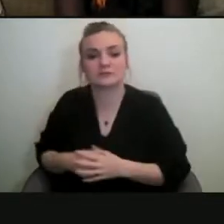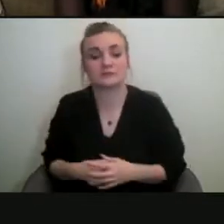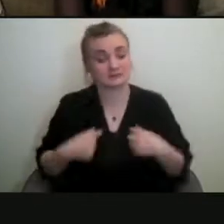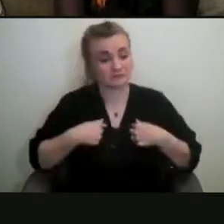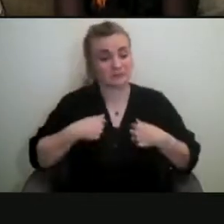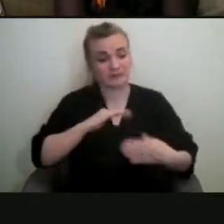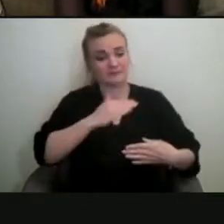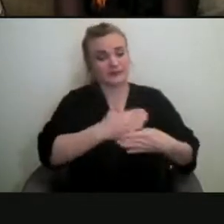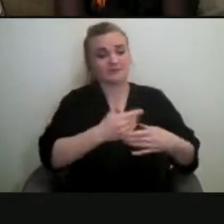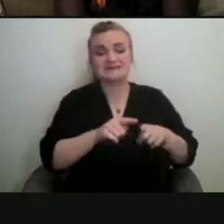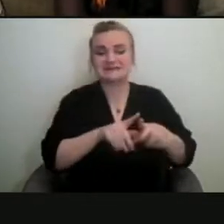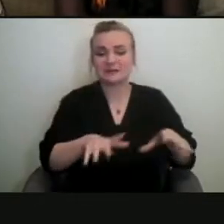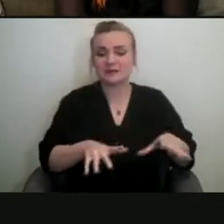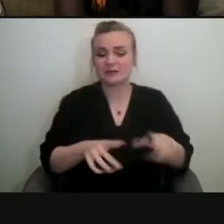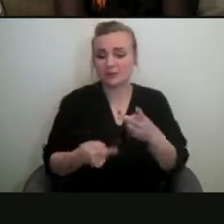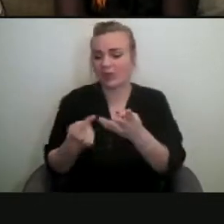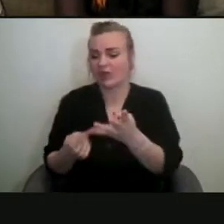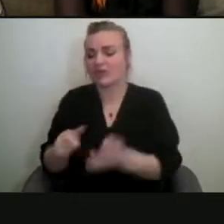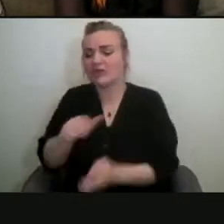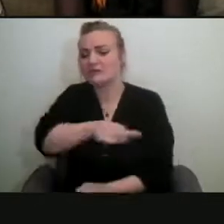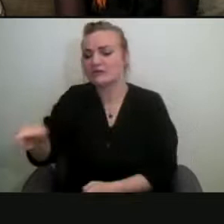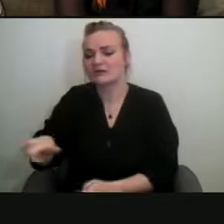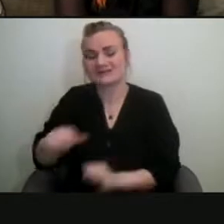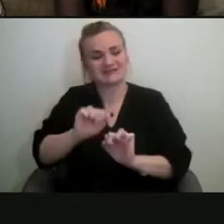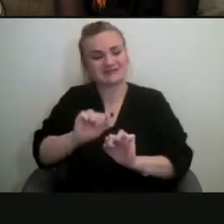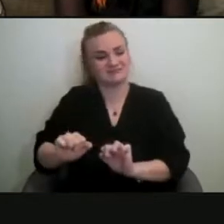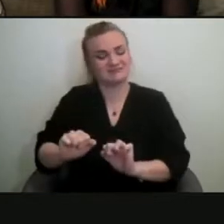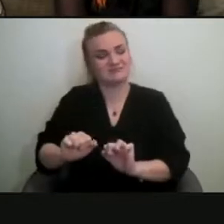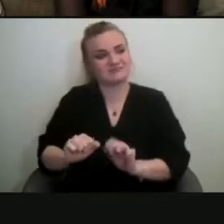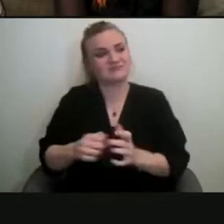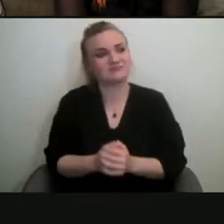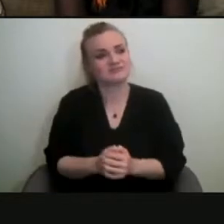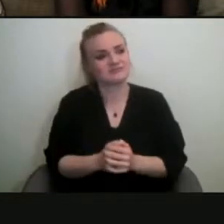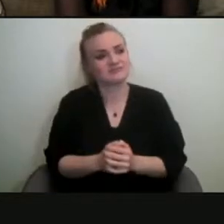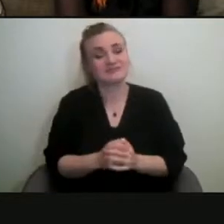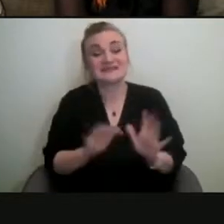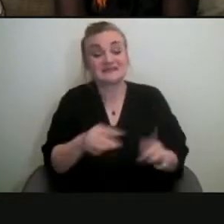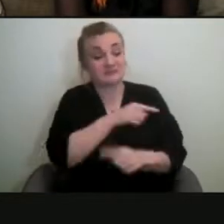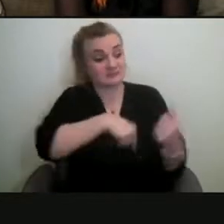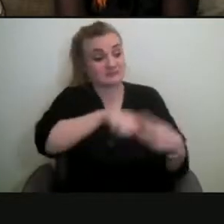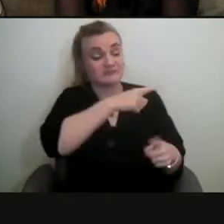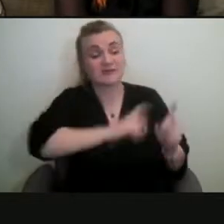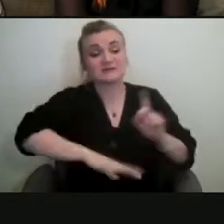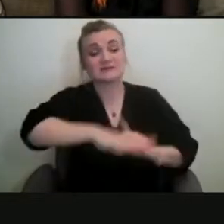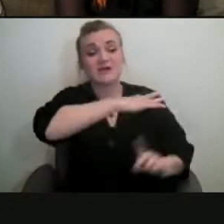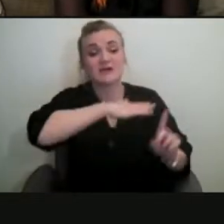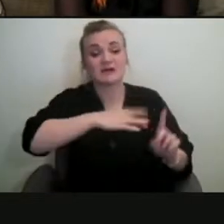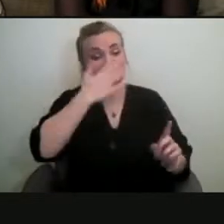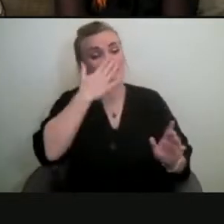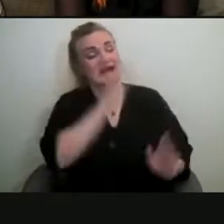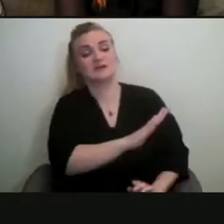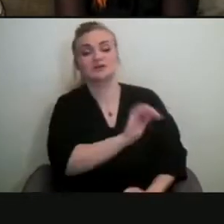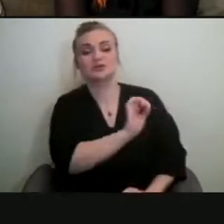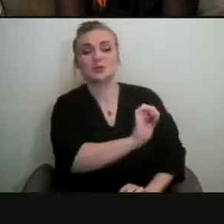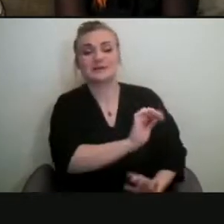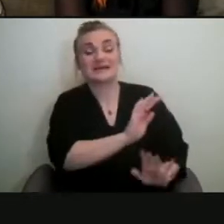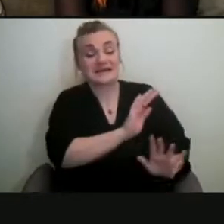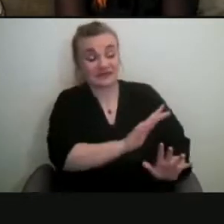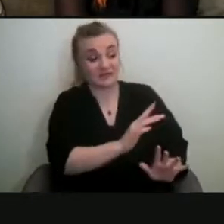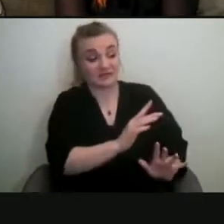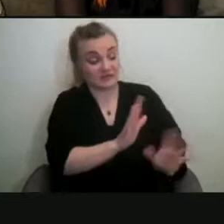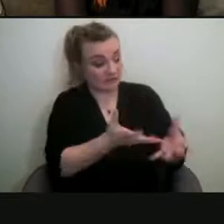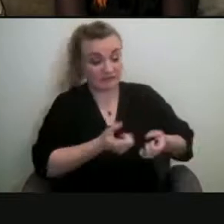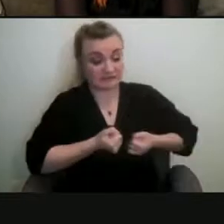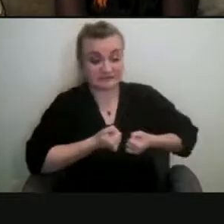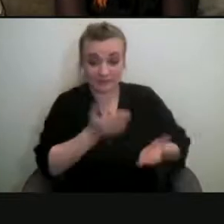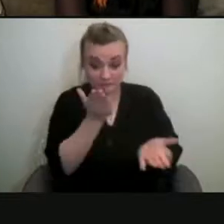my situation as well, it's attitude. And I think if people are willing to accept that these things do